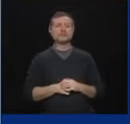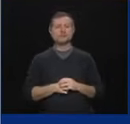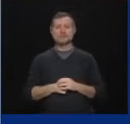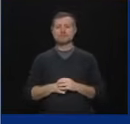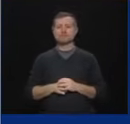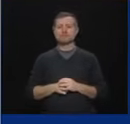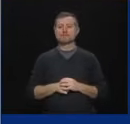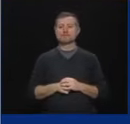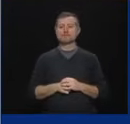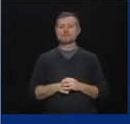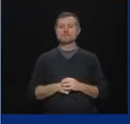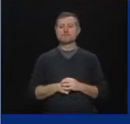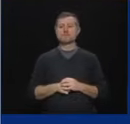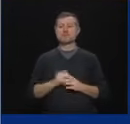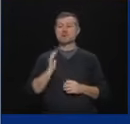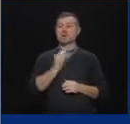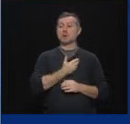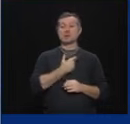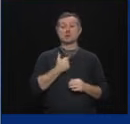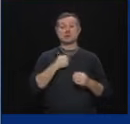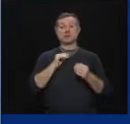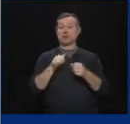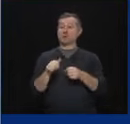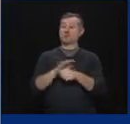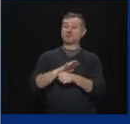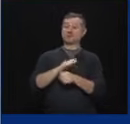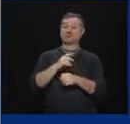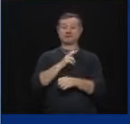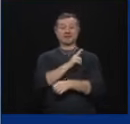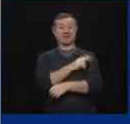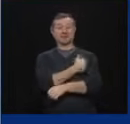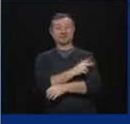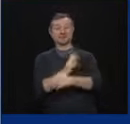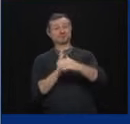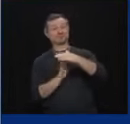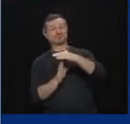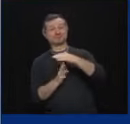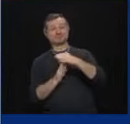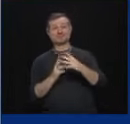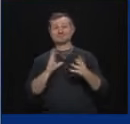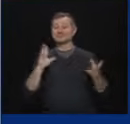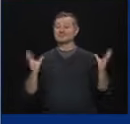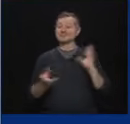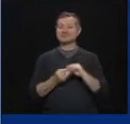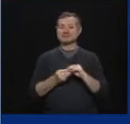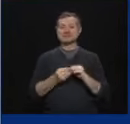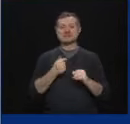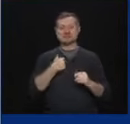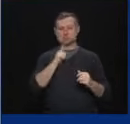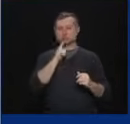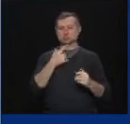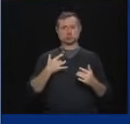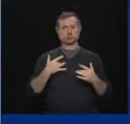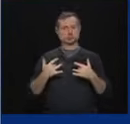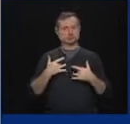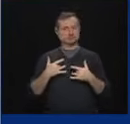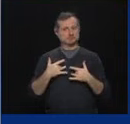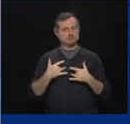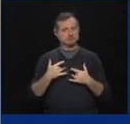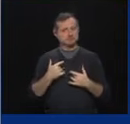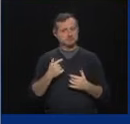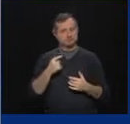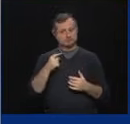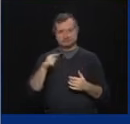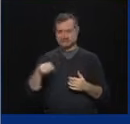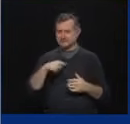Let's see, our COVID hospitalizations. Again, this was a huge area of anxiety for us last year. Again, we had to ramp up the surge. We had